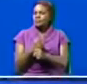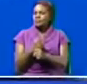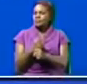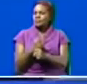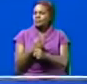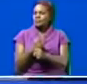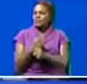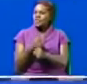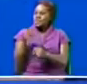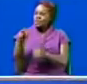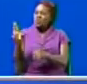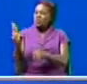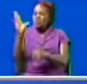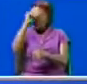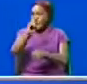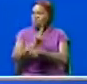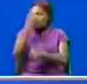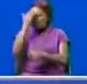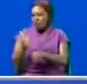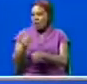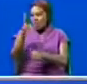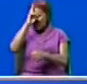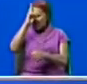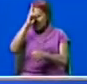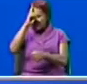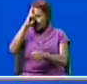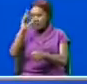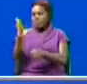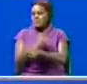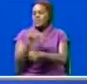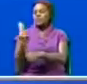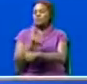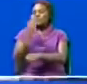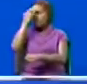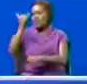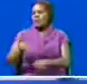Why are you being used? These are police officers. They are being used.